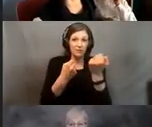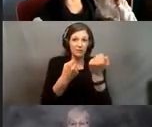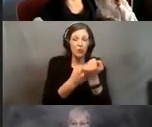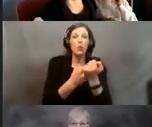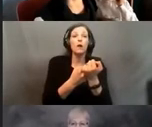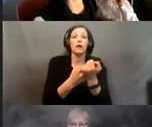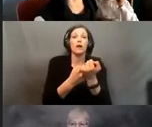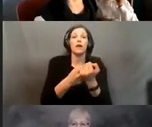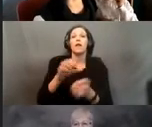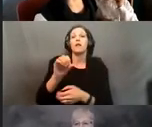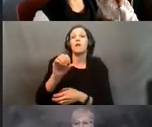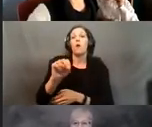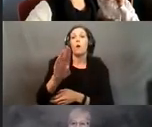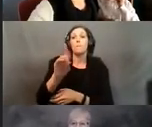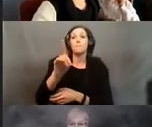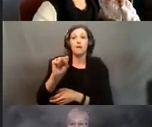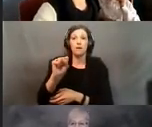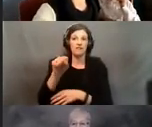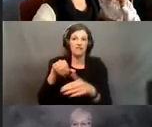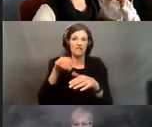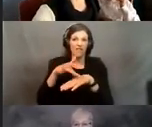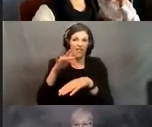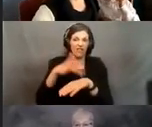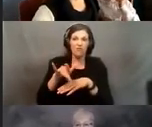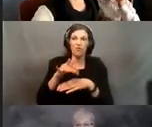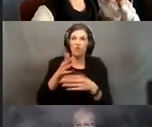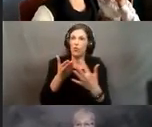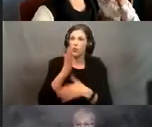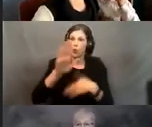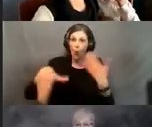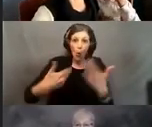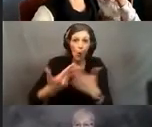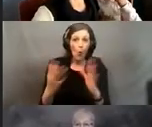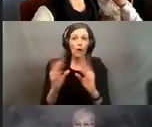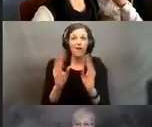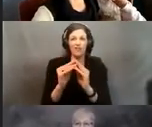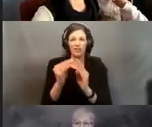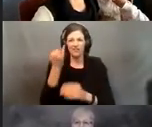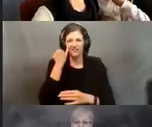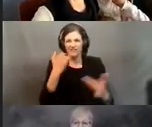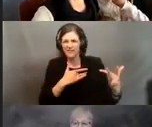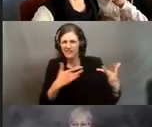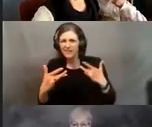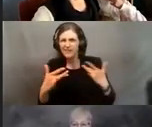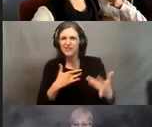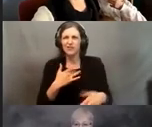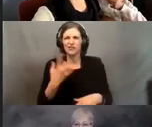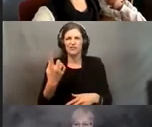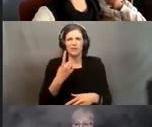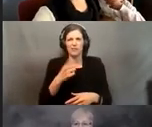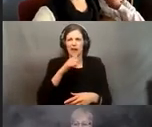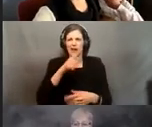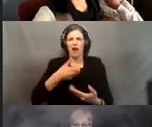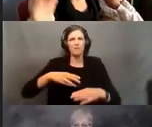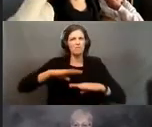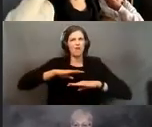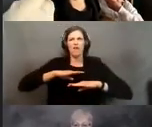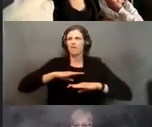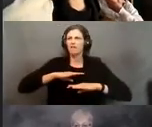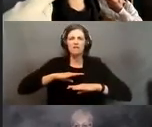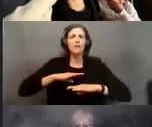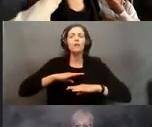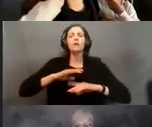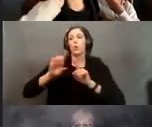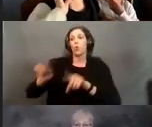ombuds available throughout the entire conference. So if you have a concern, if something isn't being met, you can go to that help